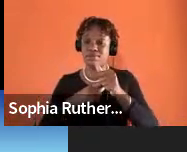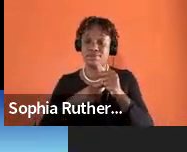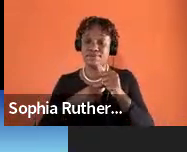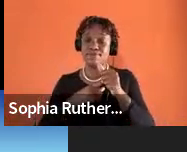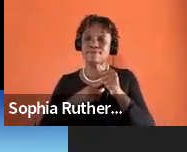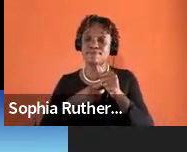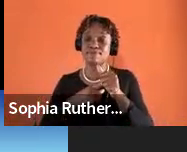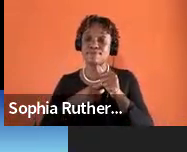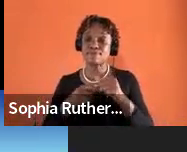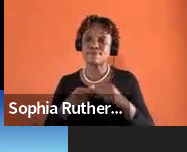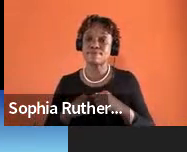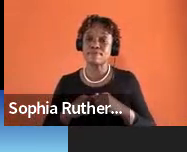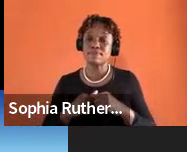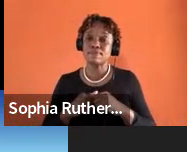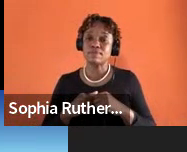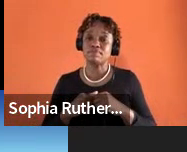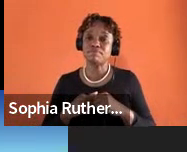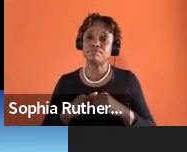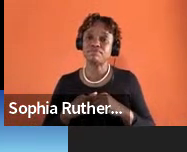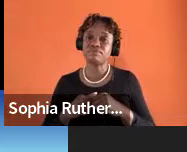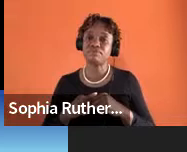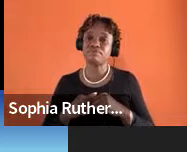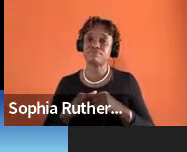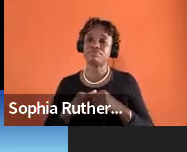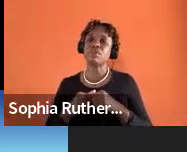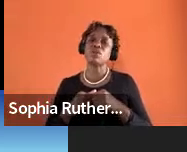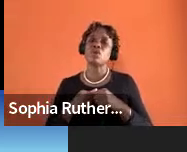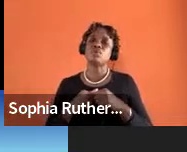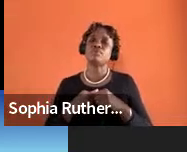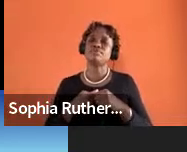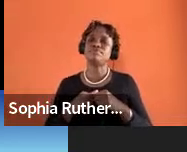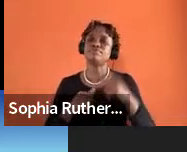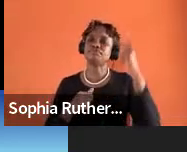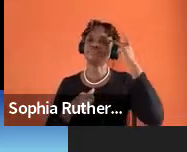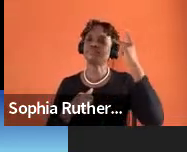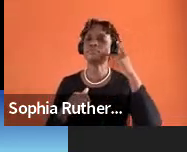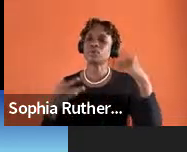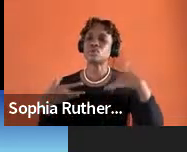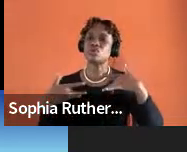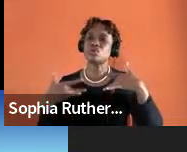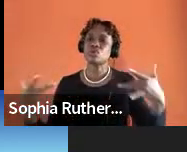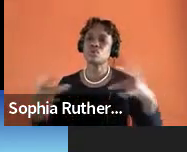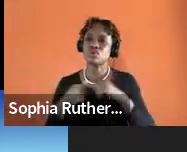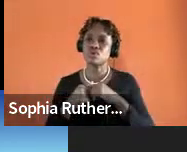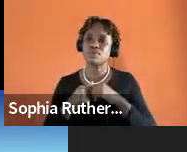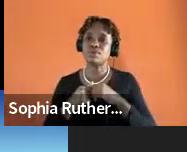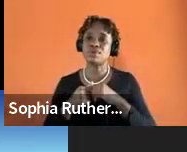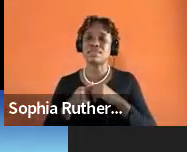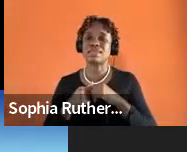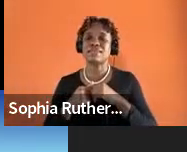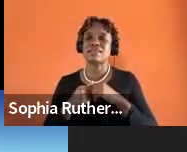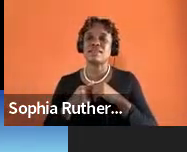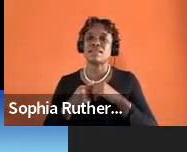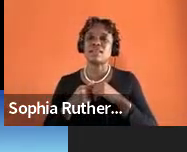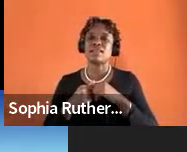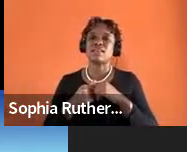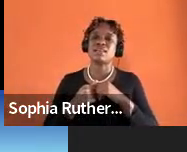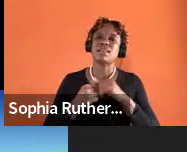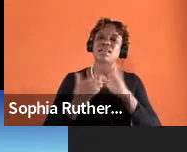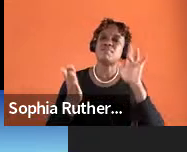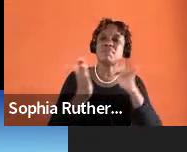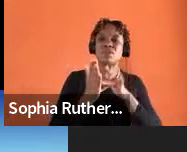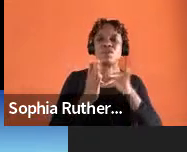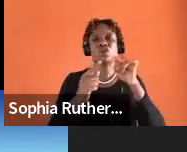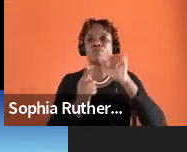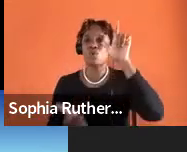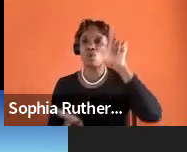In terms of the situation of the parents primarily had medium to low socioeconomic